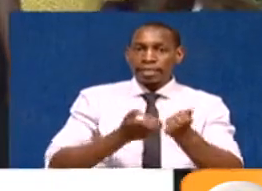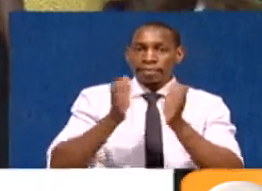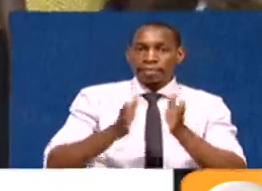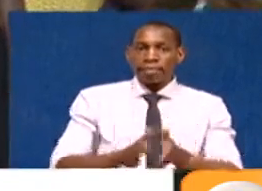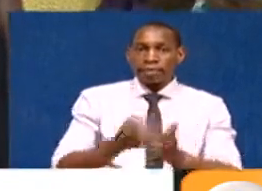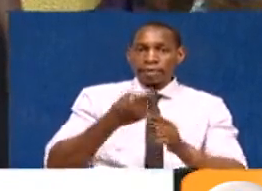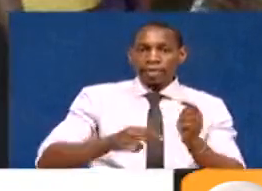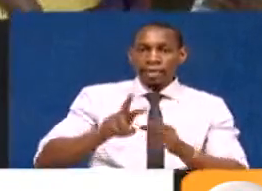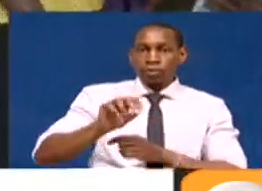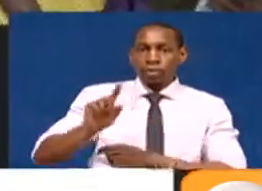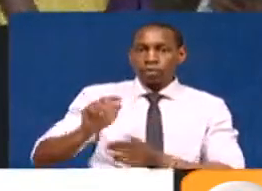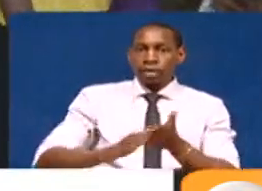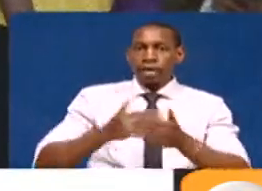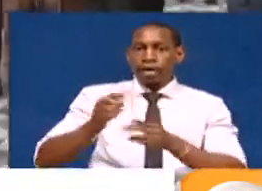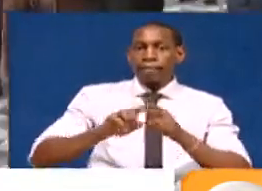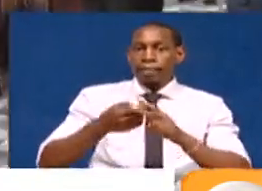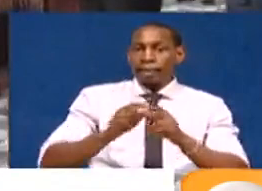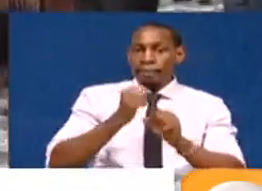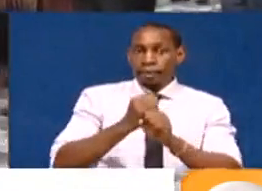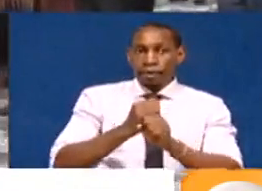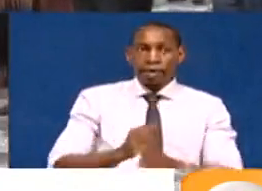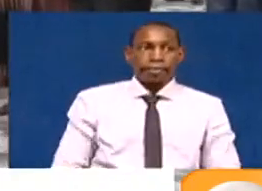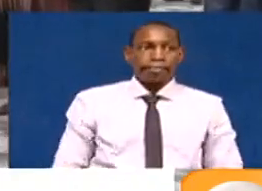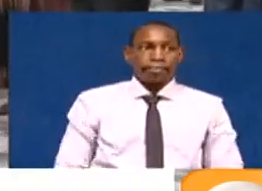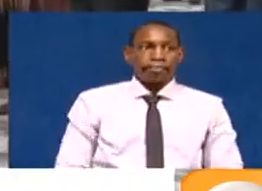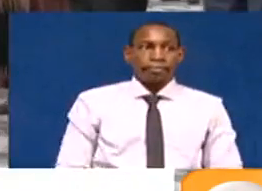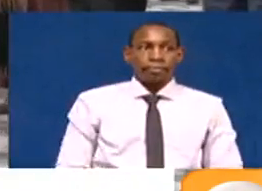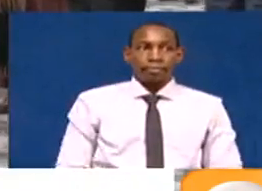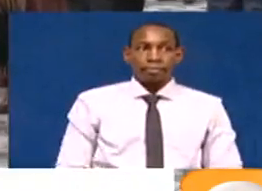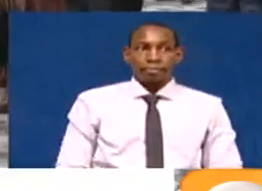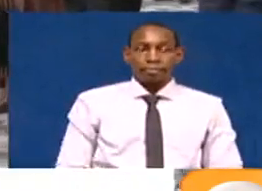2021 following major restorative works. Emily Chebet, Citizen TV, Nairobi.